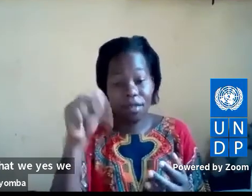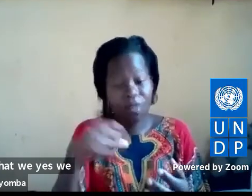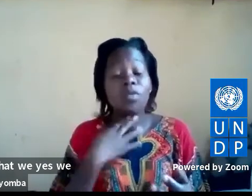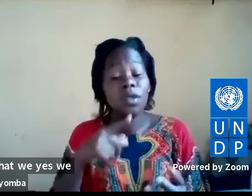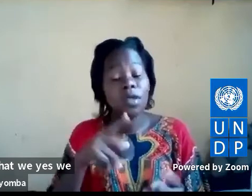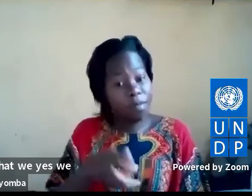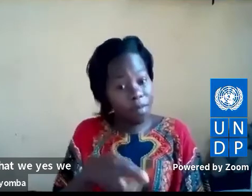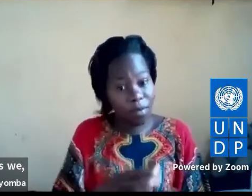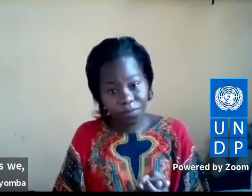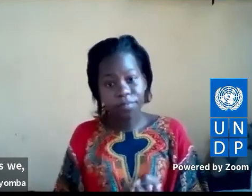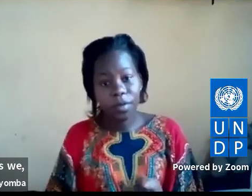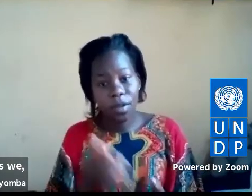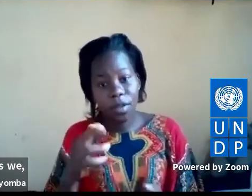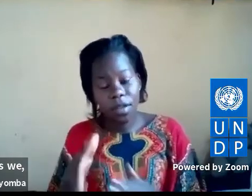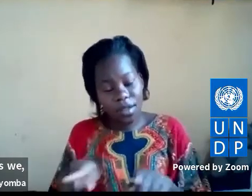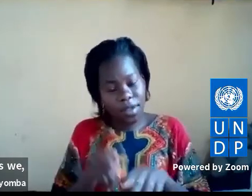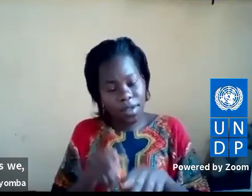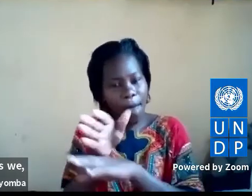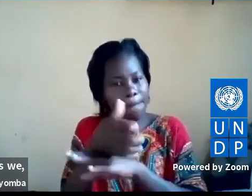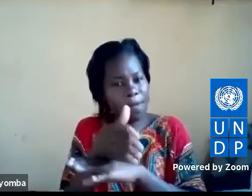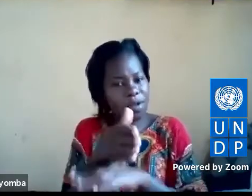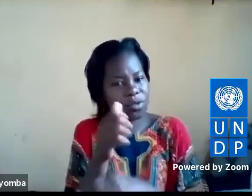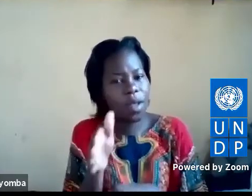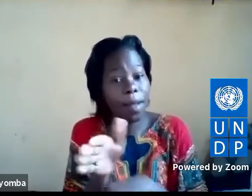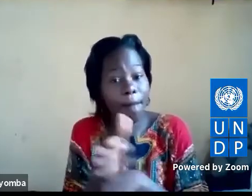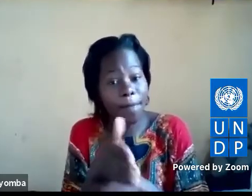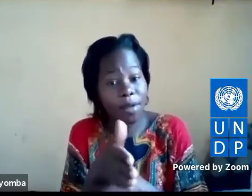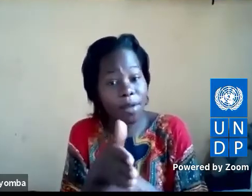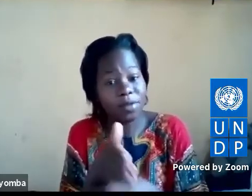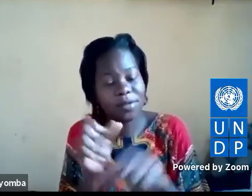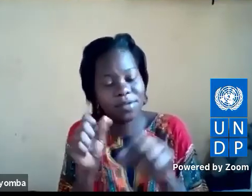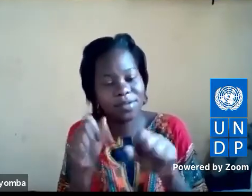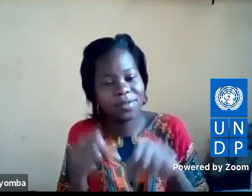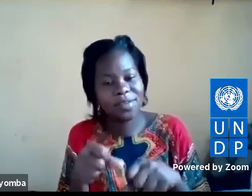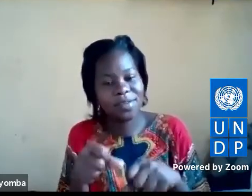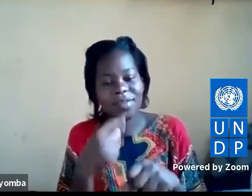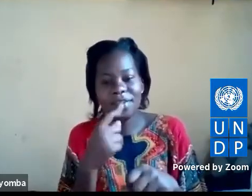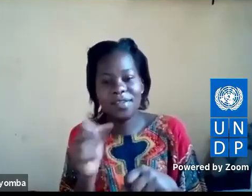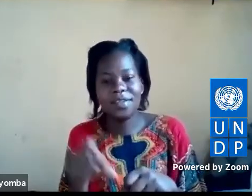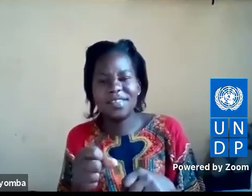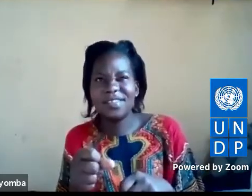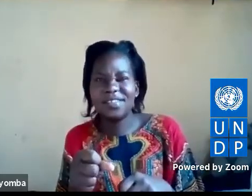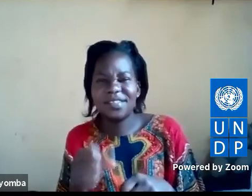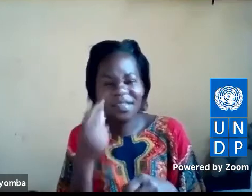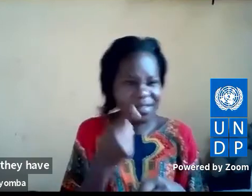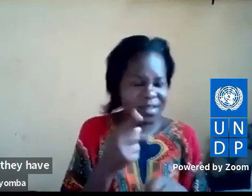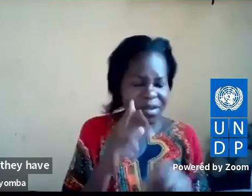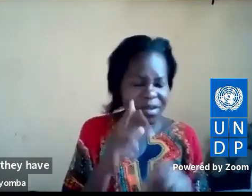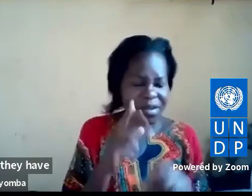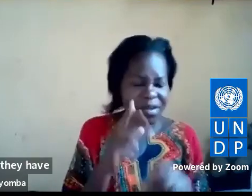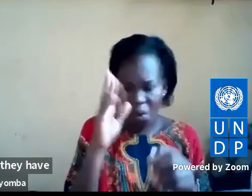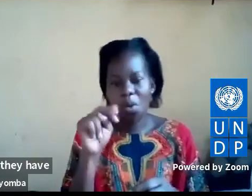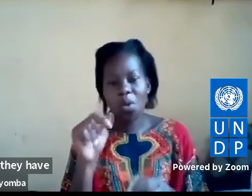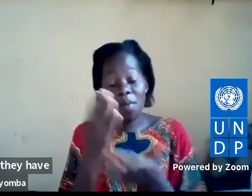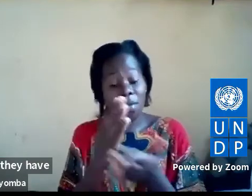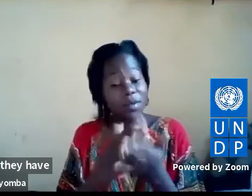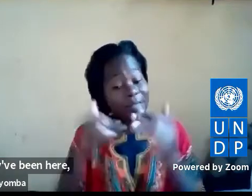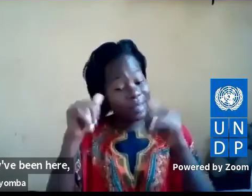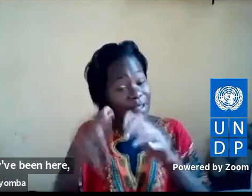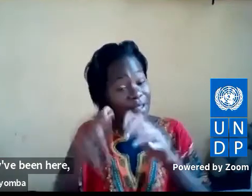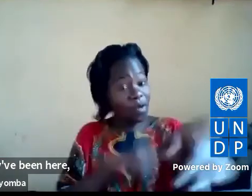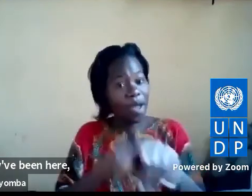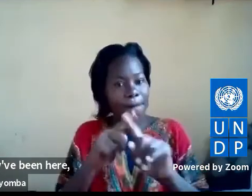has I can't say discovered because they've been here, but yes, government has